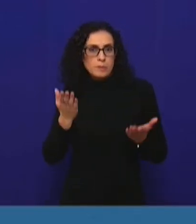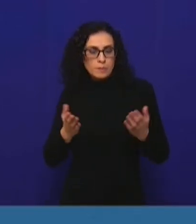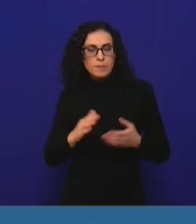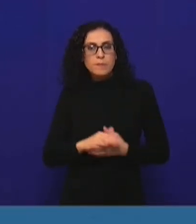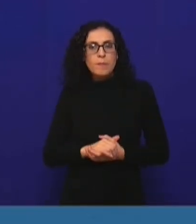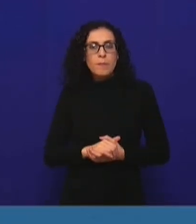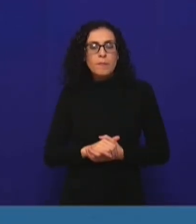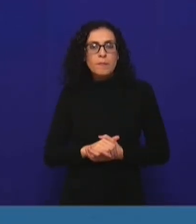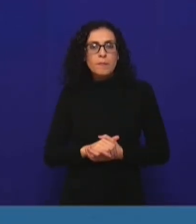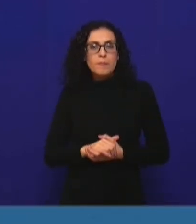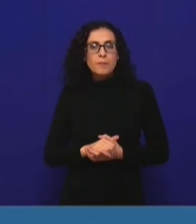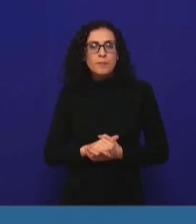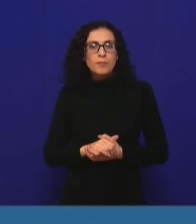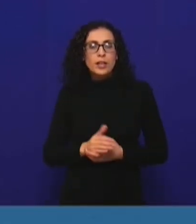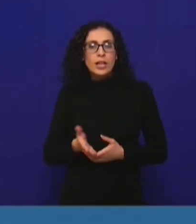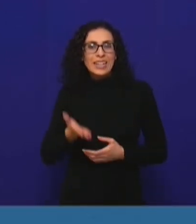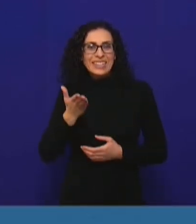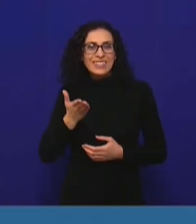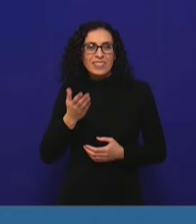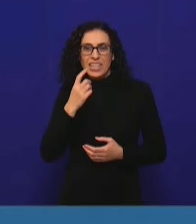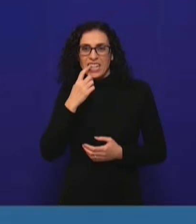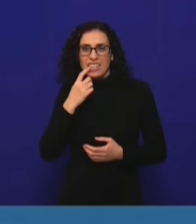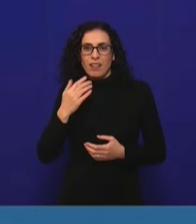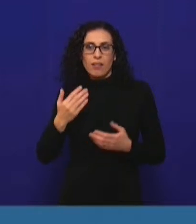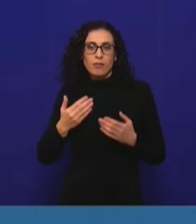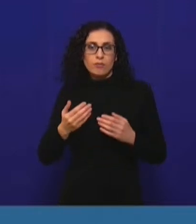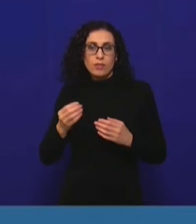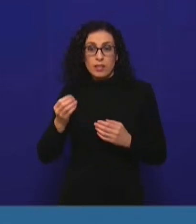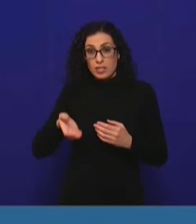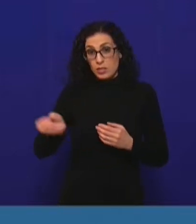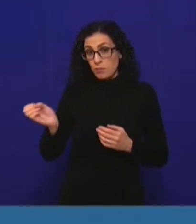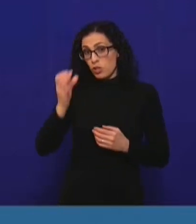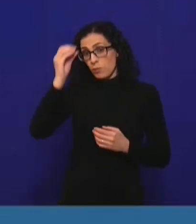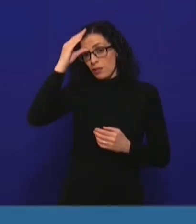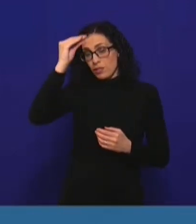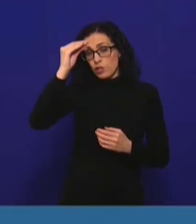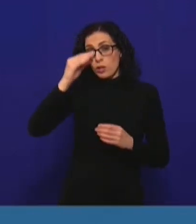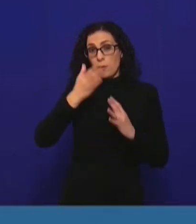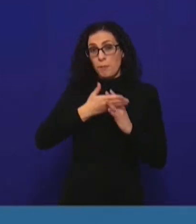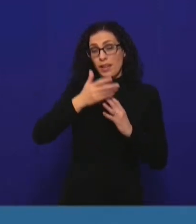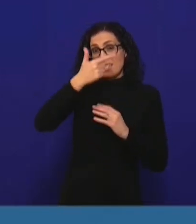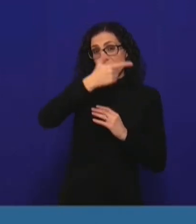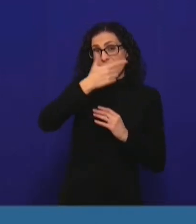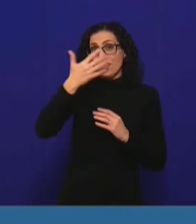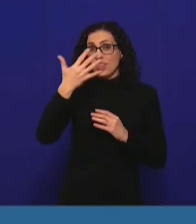parti tal-imwiet li kellna kien fl-etajiet speċjalment fl-irġiel ta' bejn 75 to 84 years.